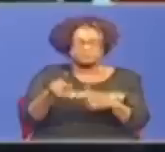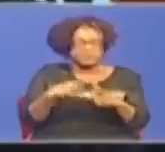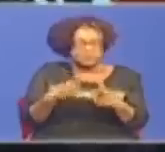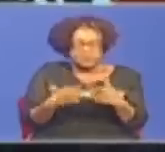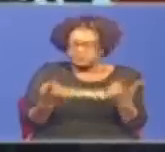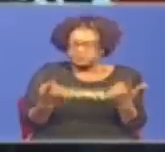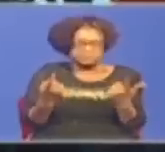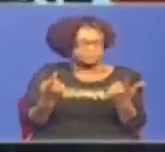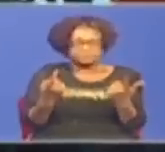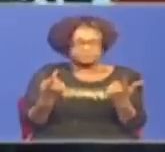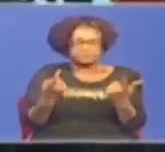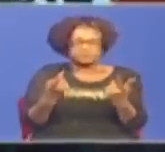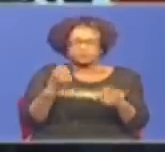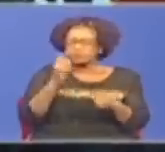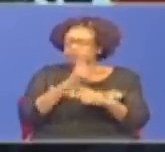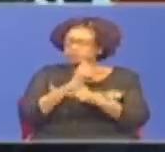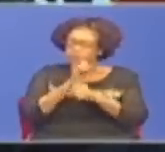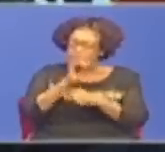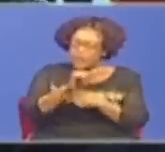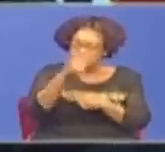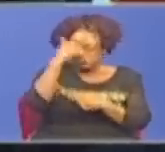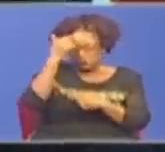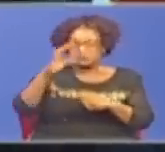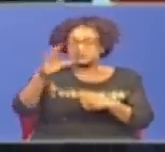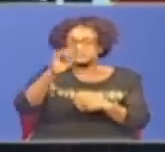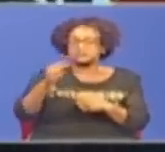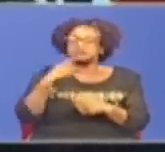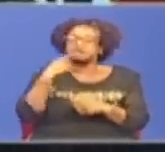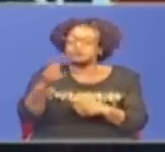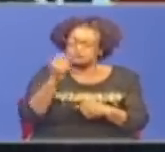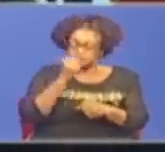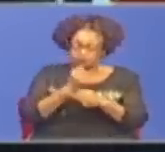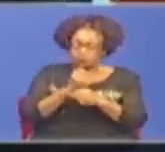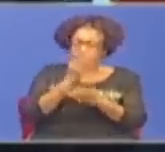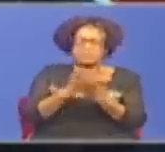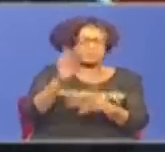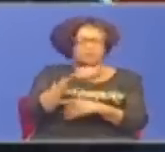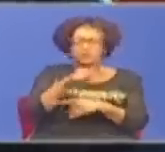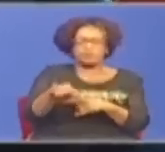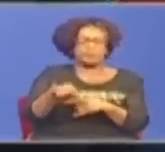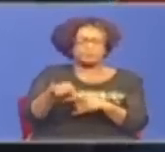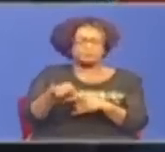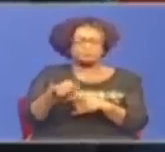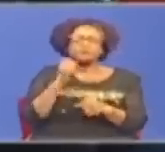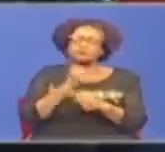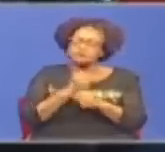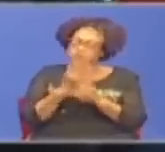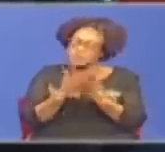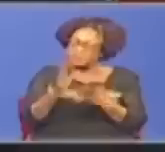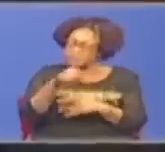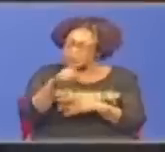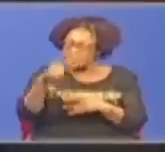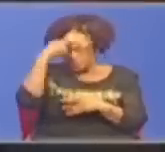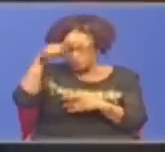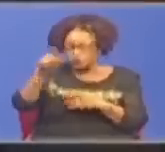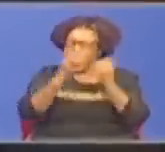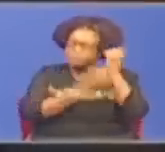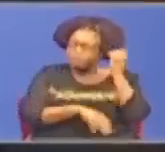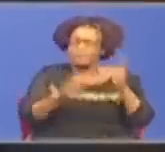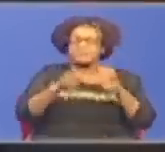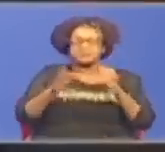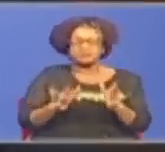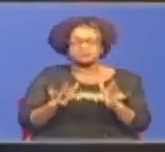go wrong because the CS told you to go wrong. You go wrong because you're a poor manager. As a